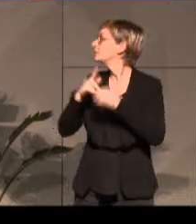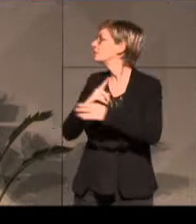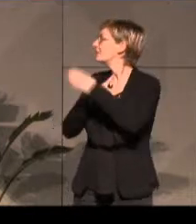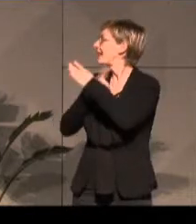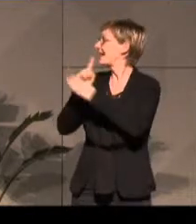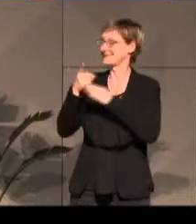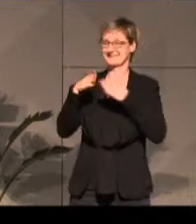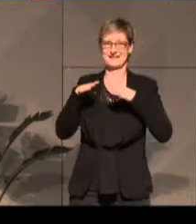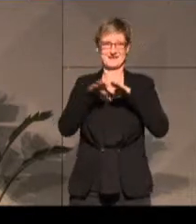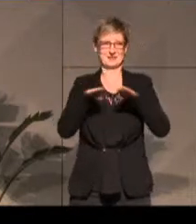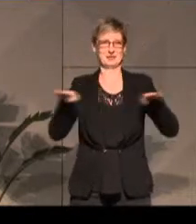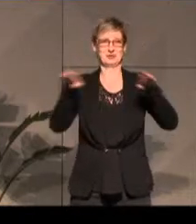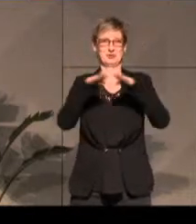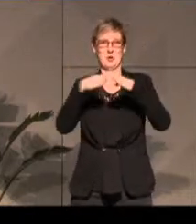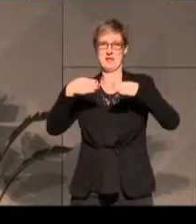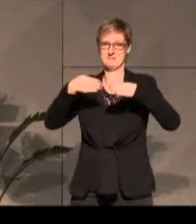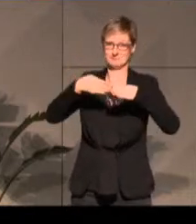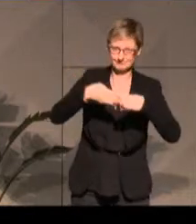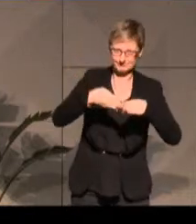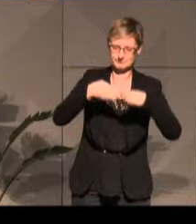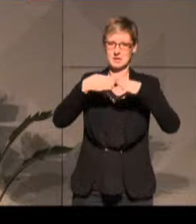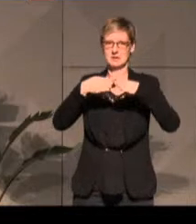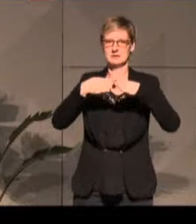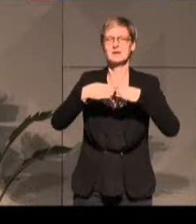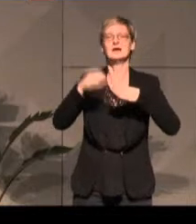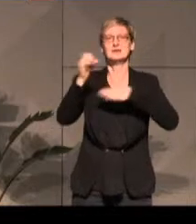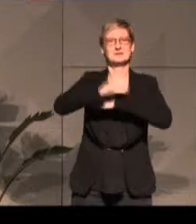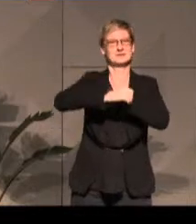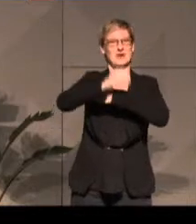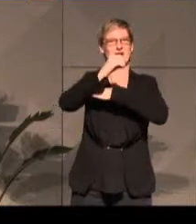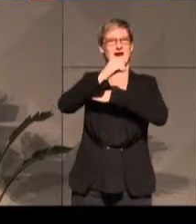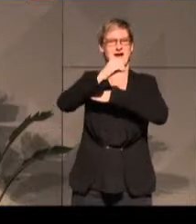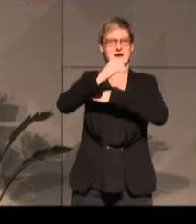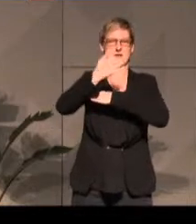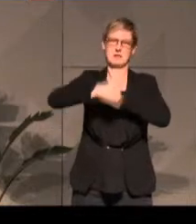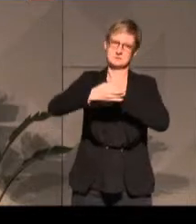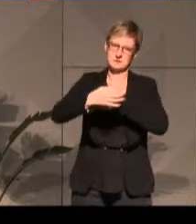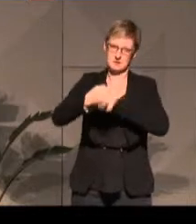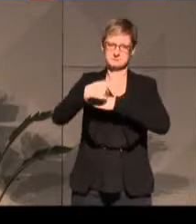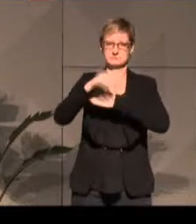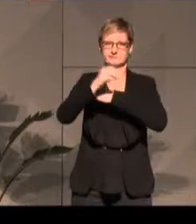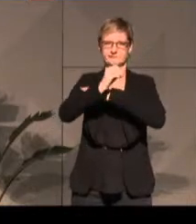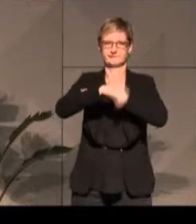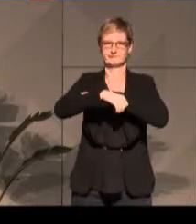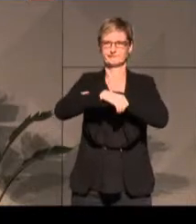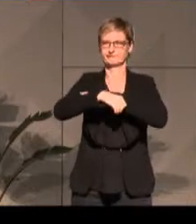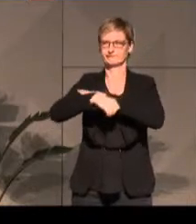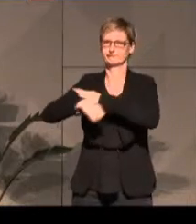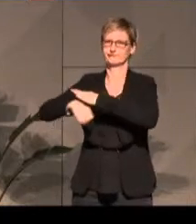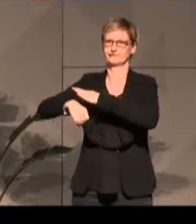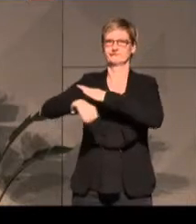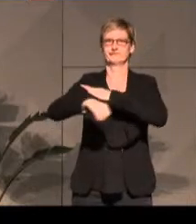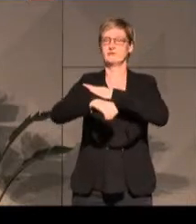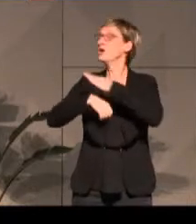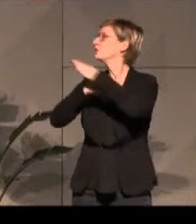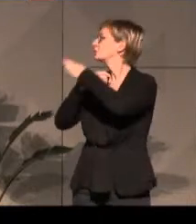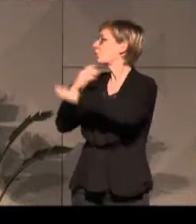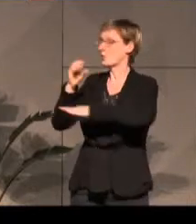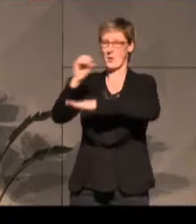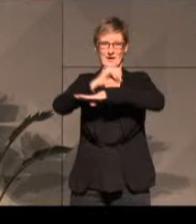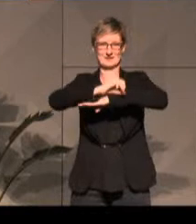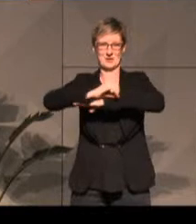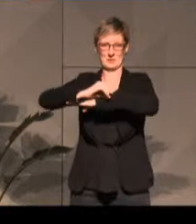first day we came to the floe, the sun even came up, and this was the last day on which we were able to see the sun, after which